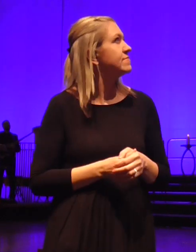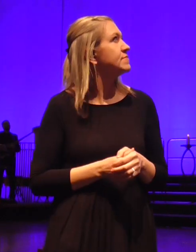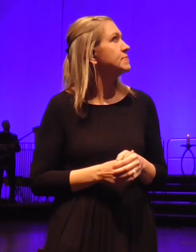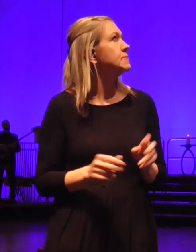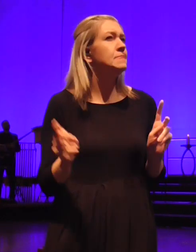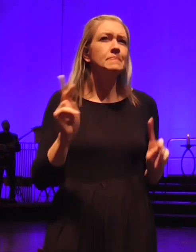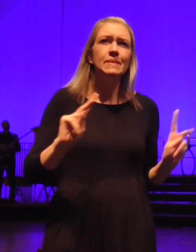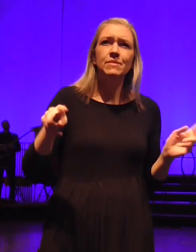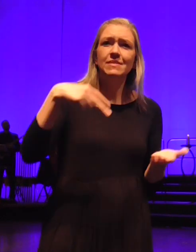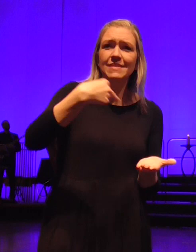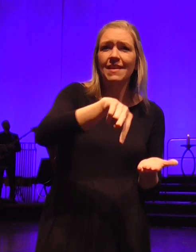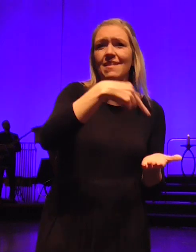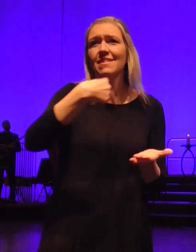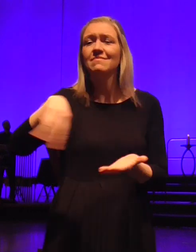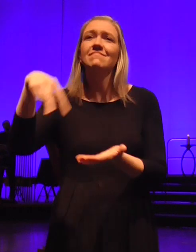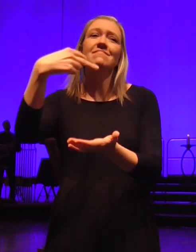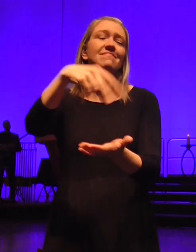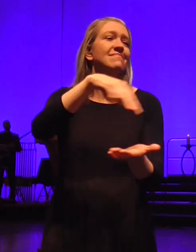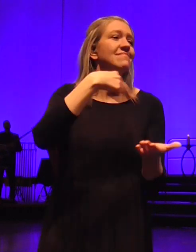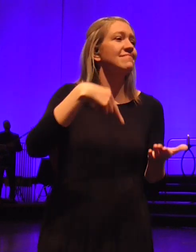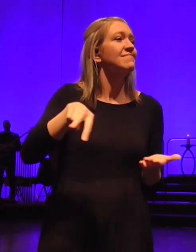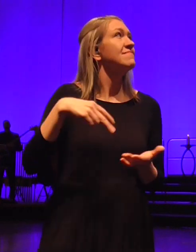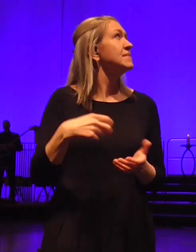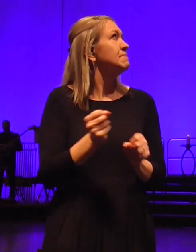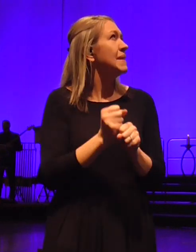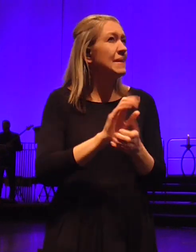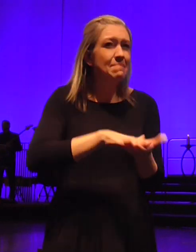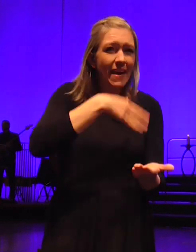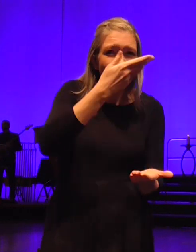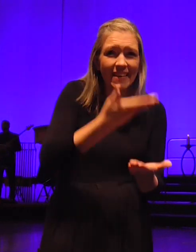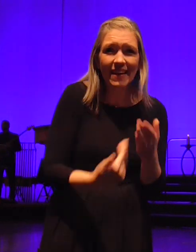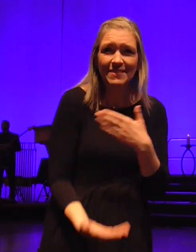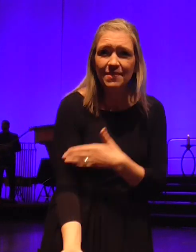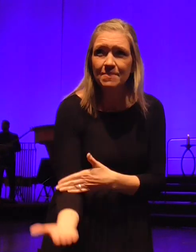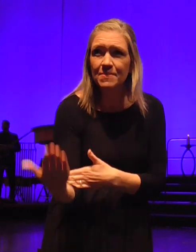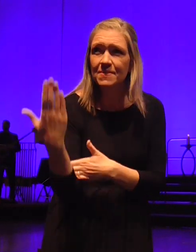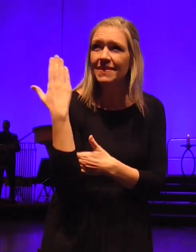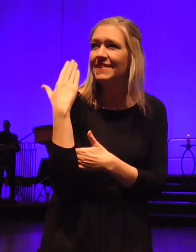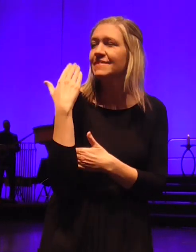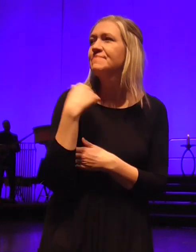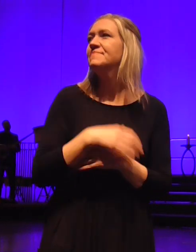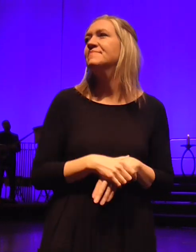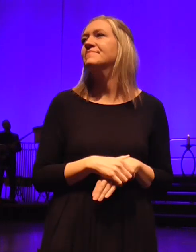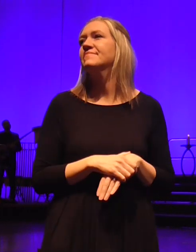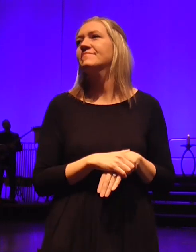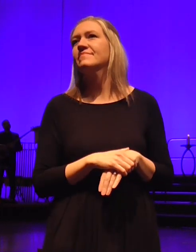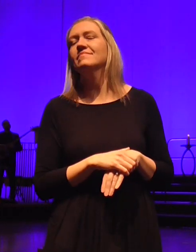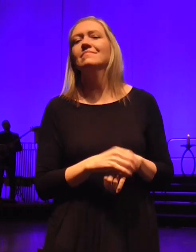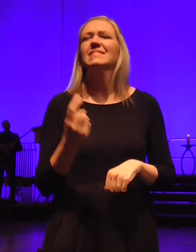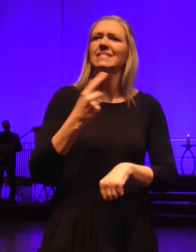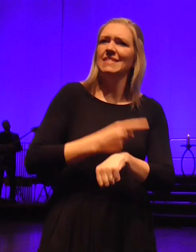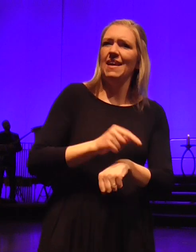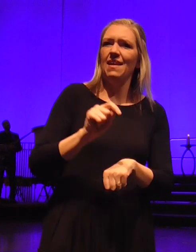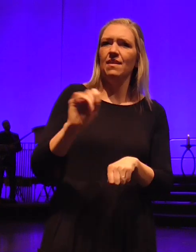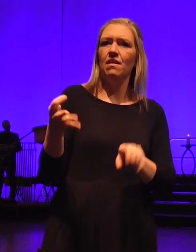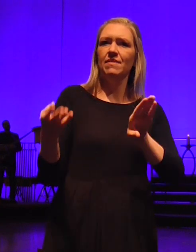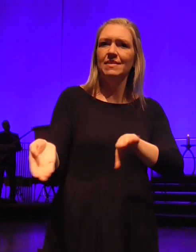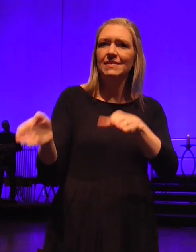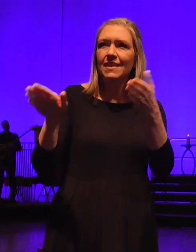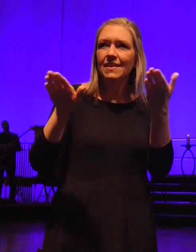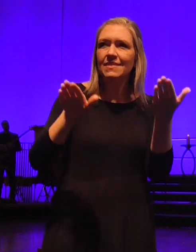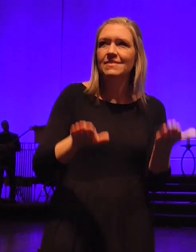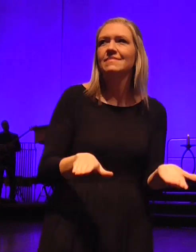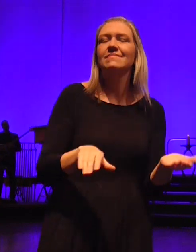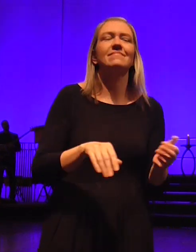People are dancing to a song, making pancakes all morning long. Day of the